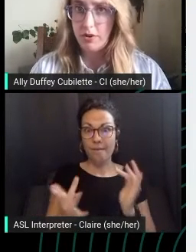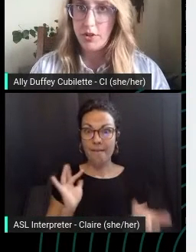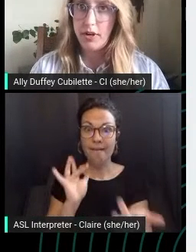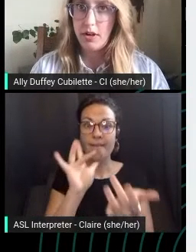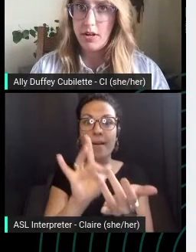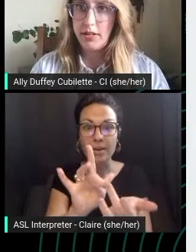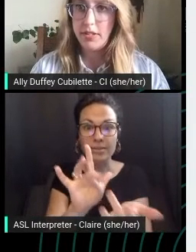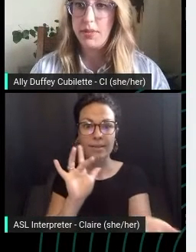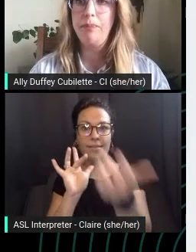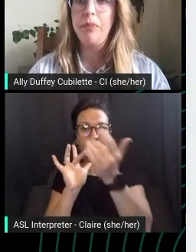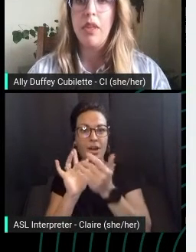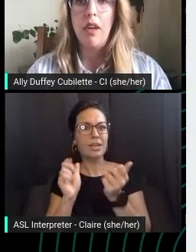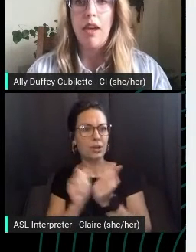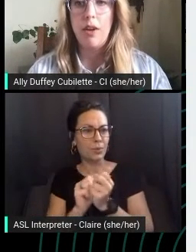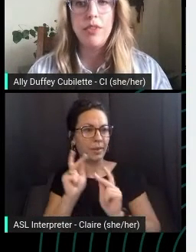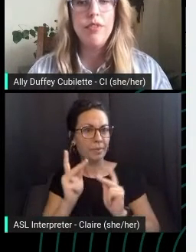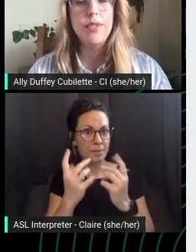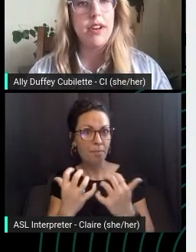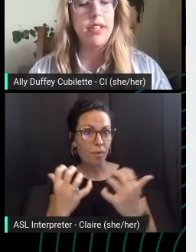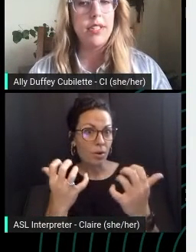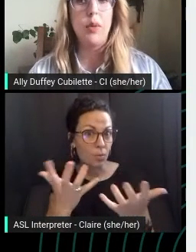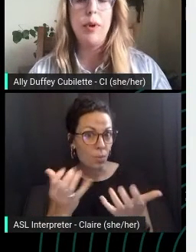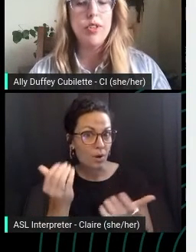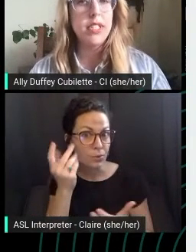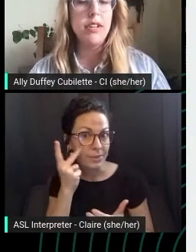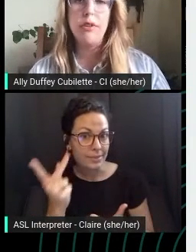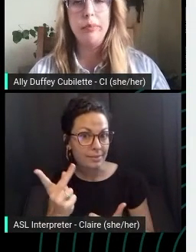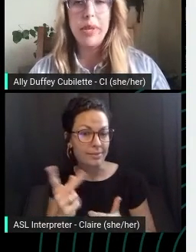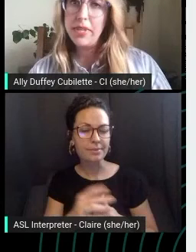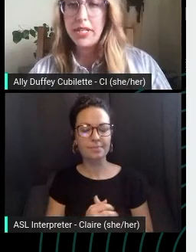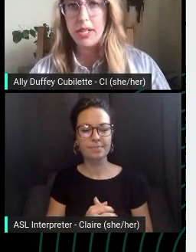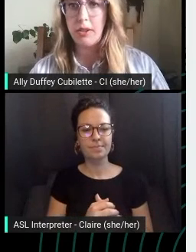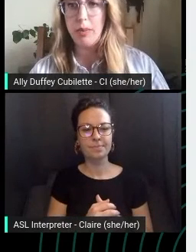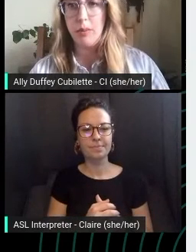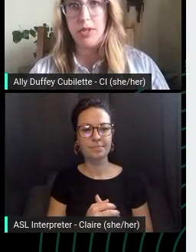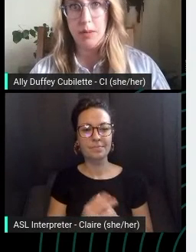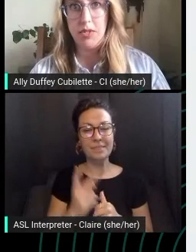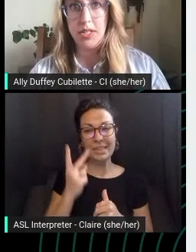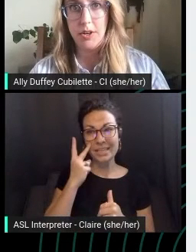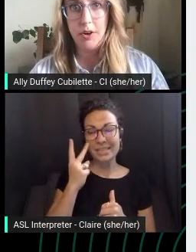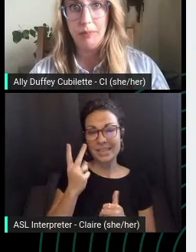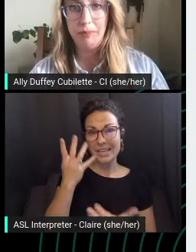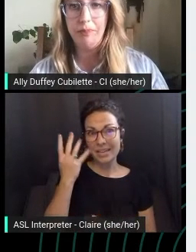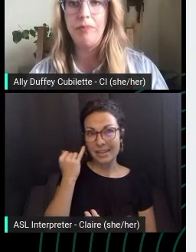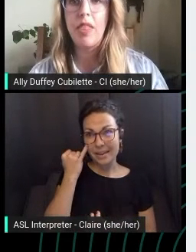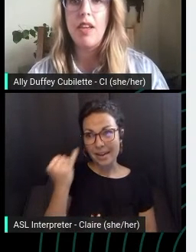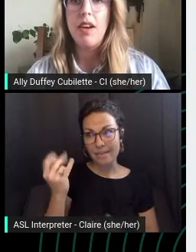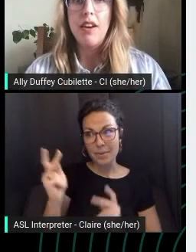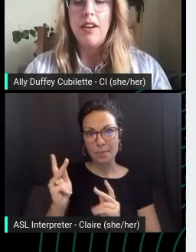resonating with our target audience, and whether those audiences are purchasing or maybe they need a little bit more time to consider.